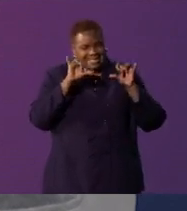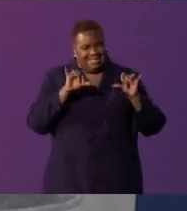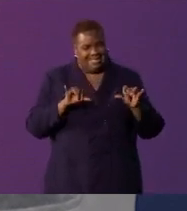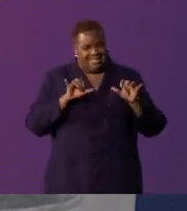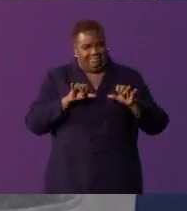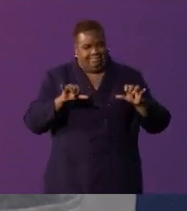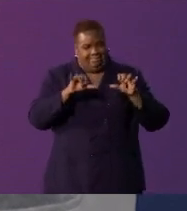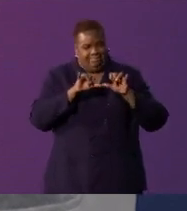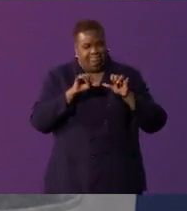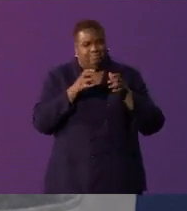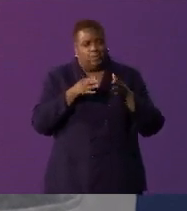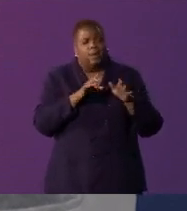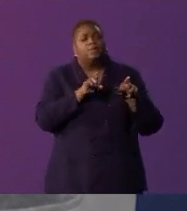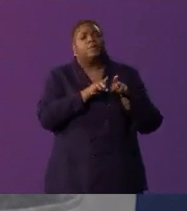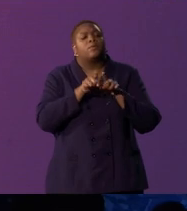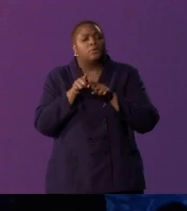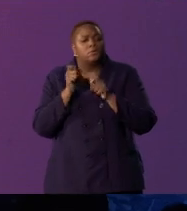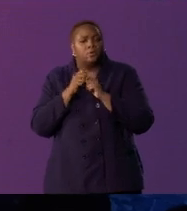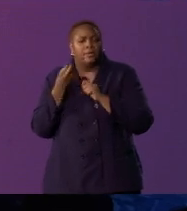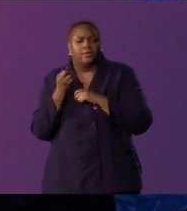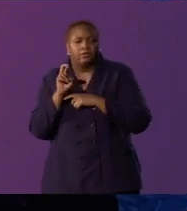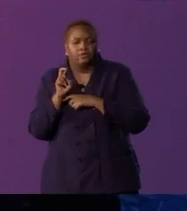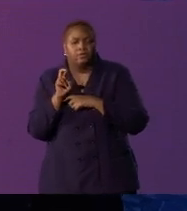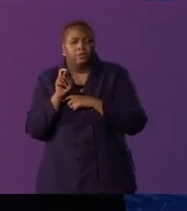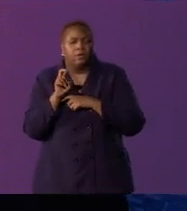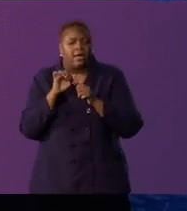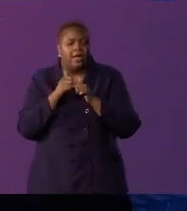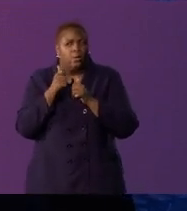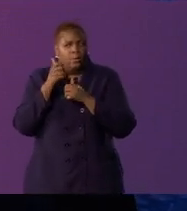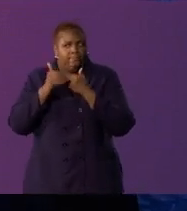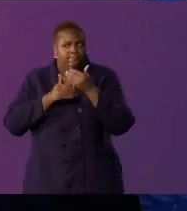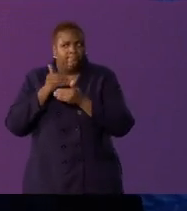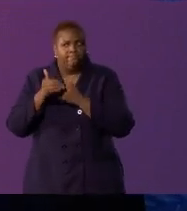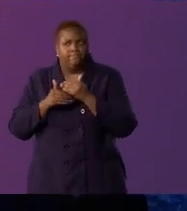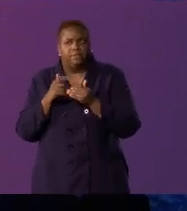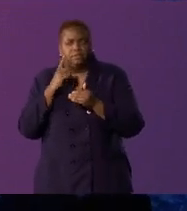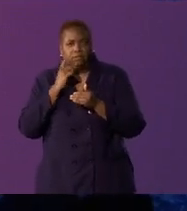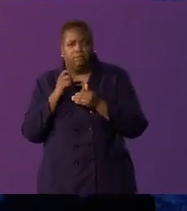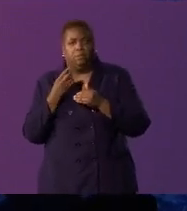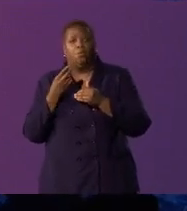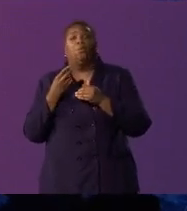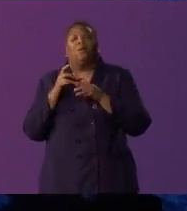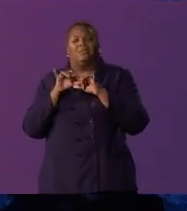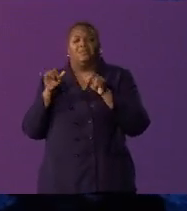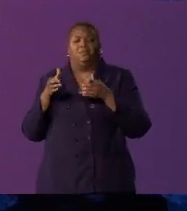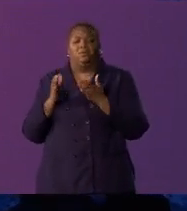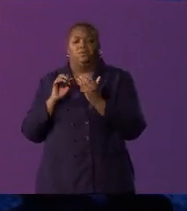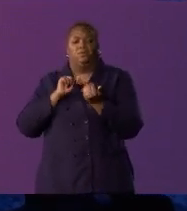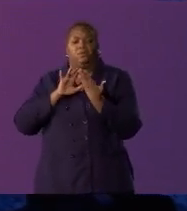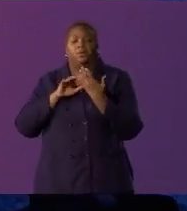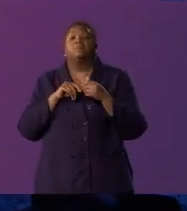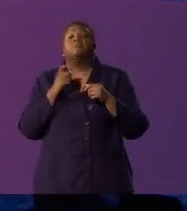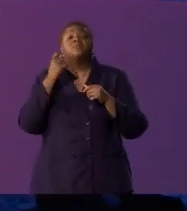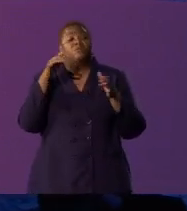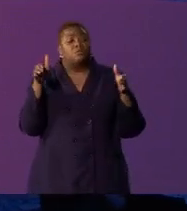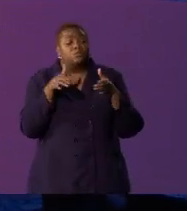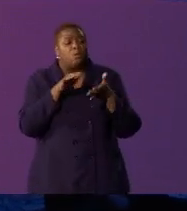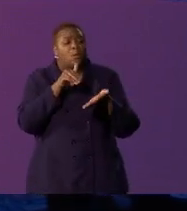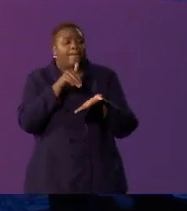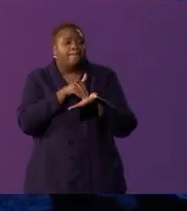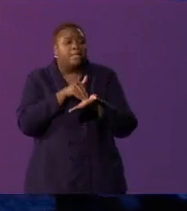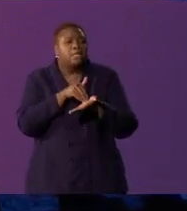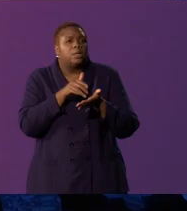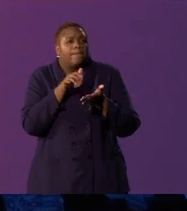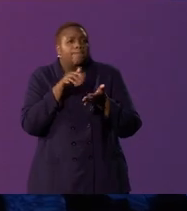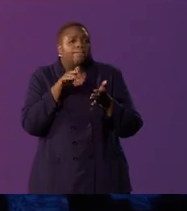as we did HR in a very systematic way. So again, if you're a small or medium-sized company that's more